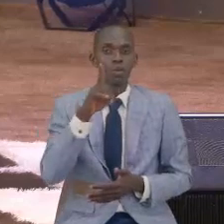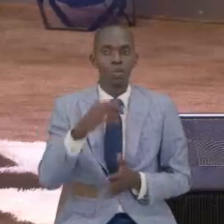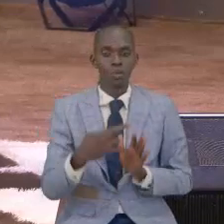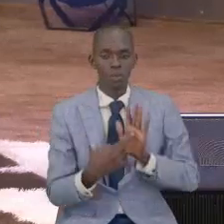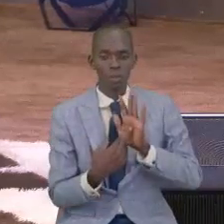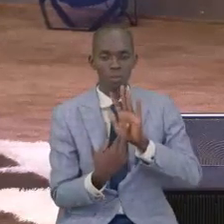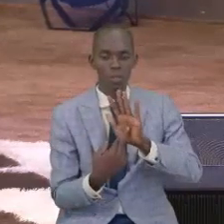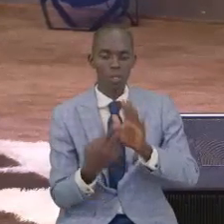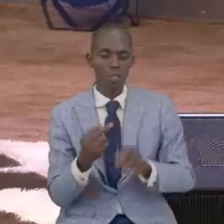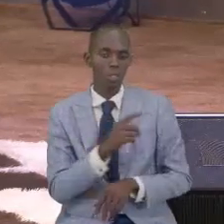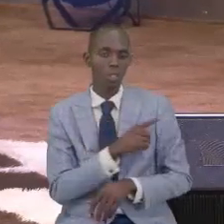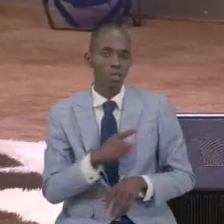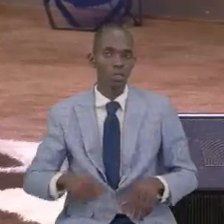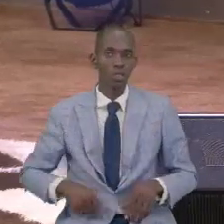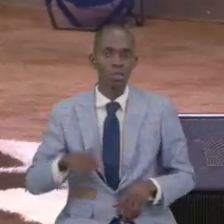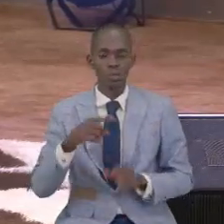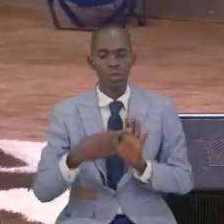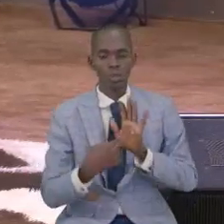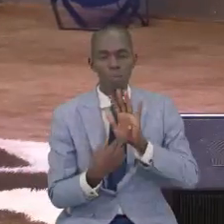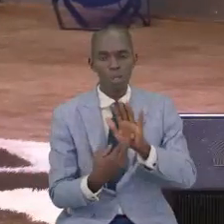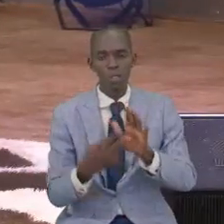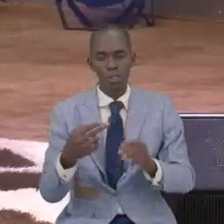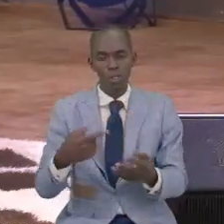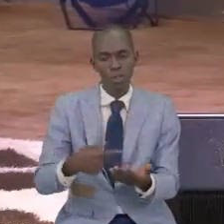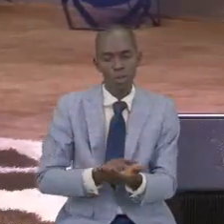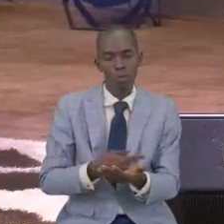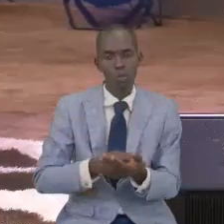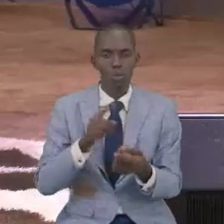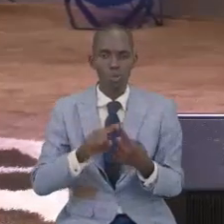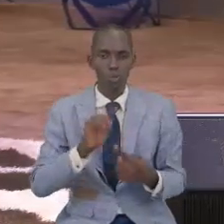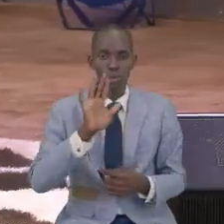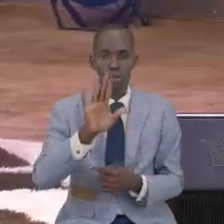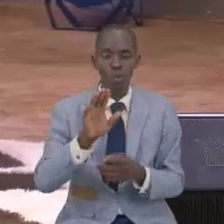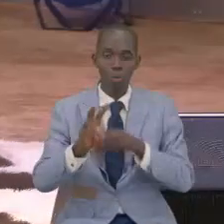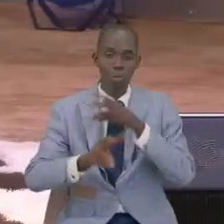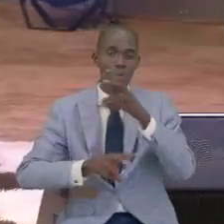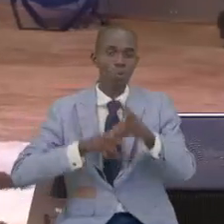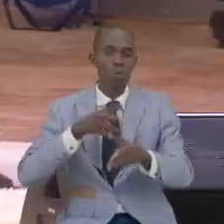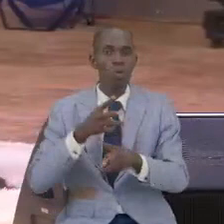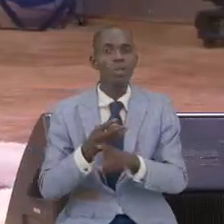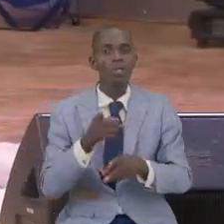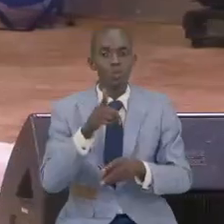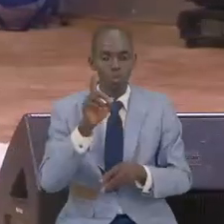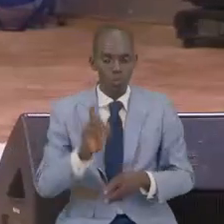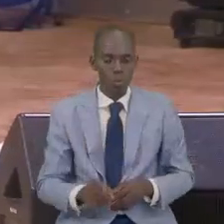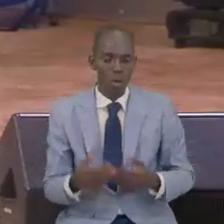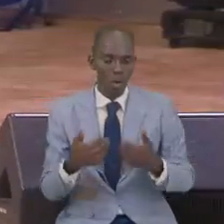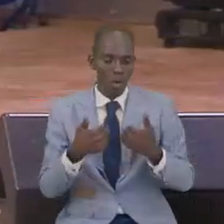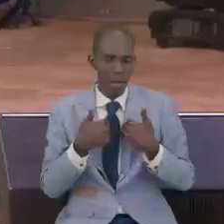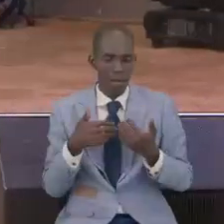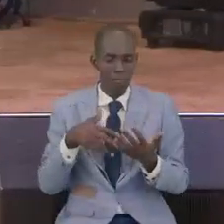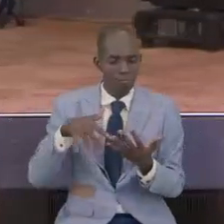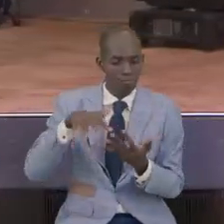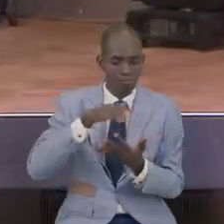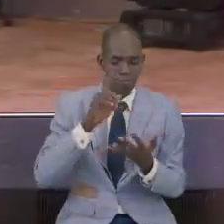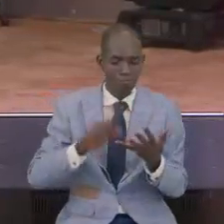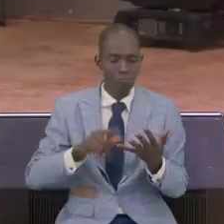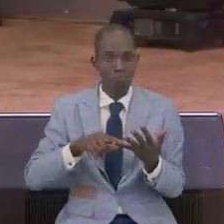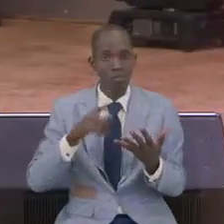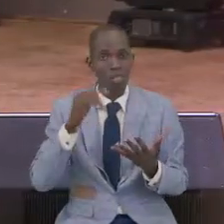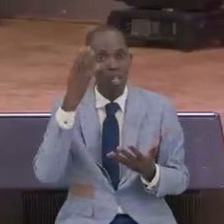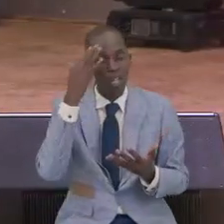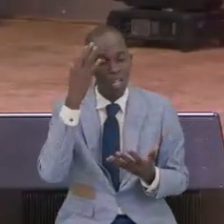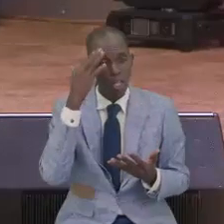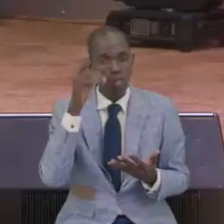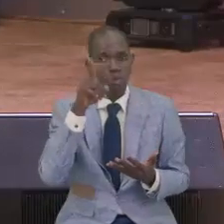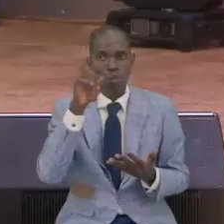the Lord and you represent the gospel to your world, here is what you need to have. You need to have the knowledge, and you have to